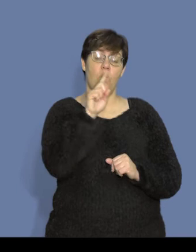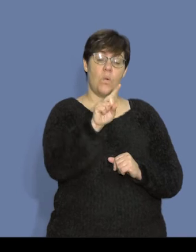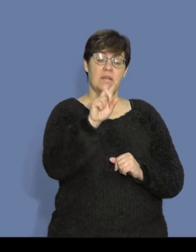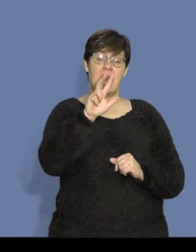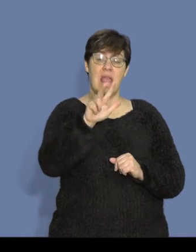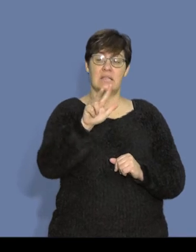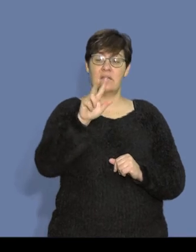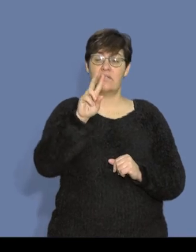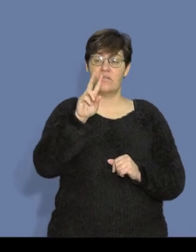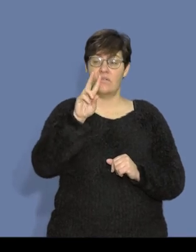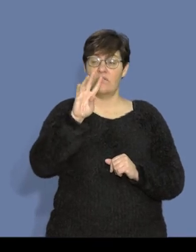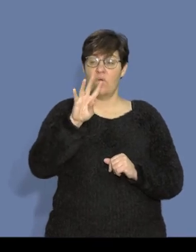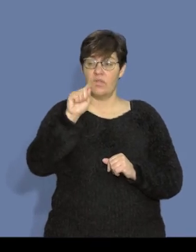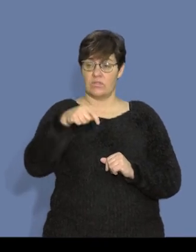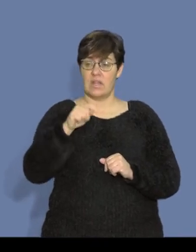of